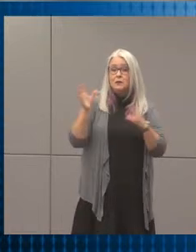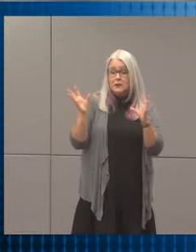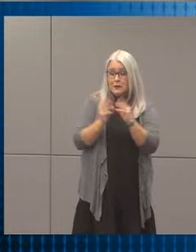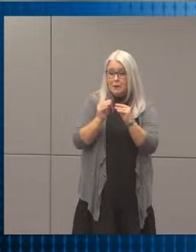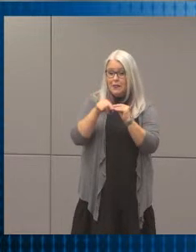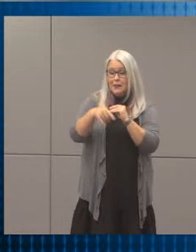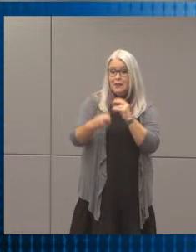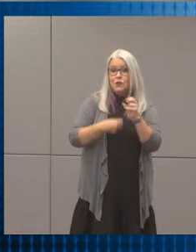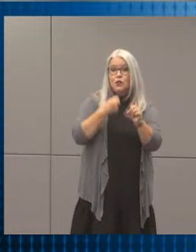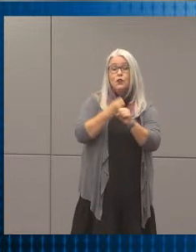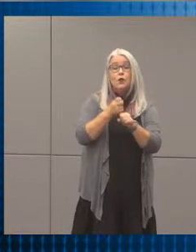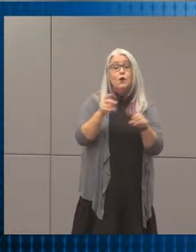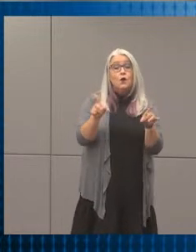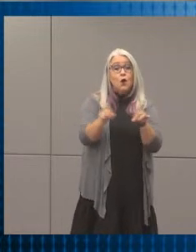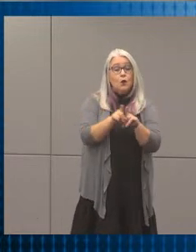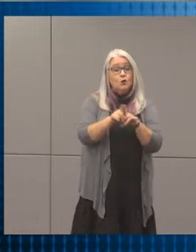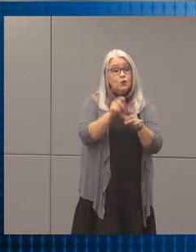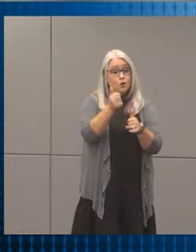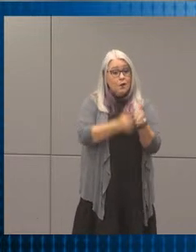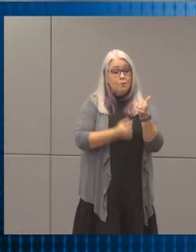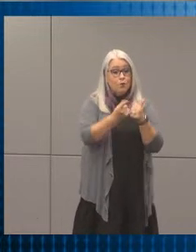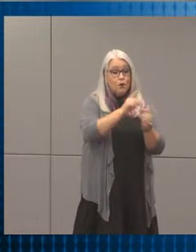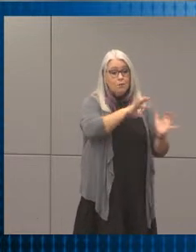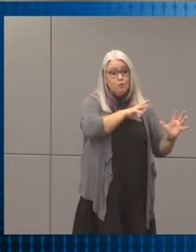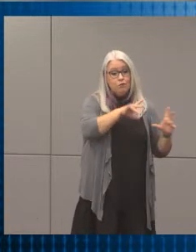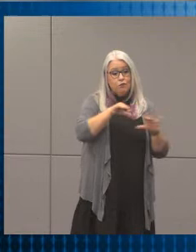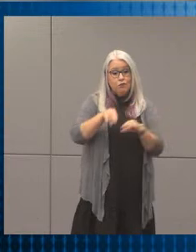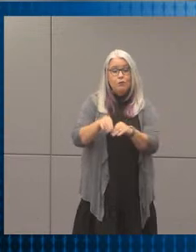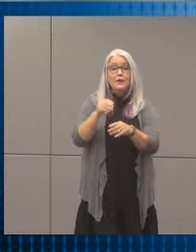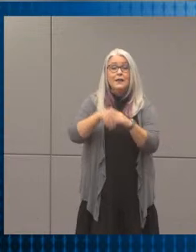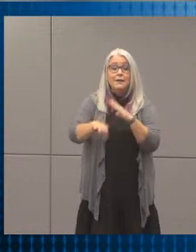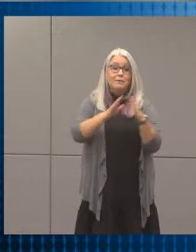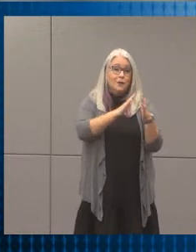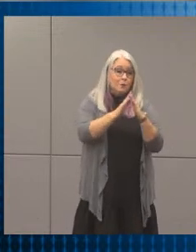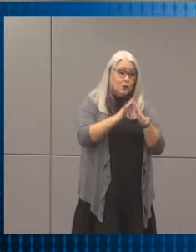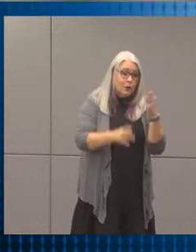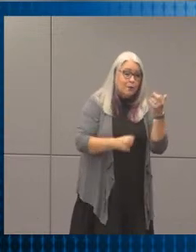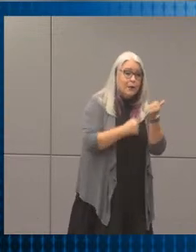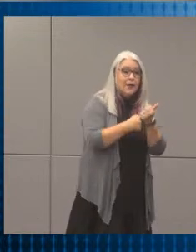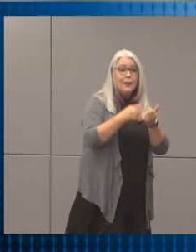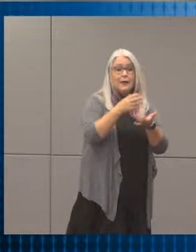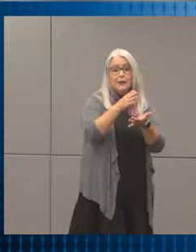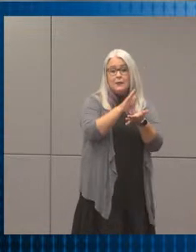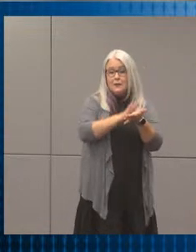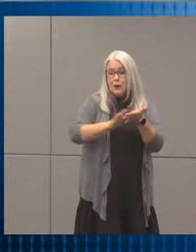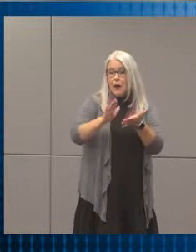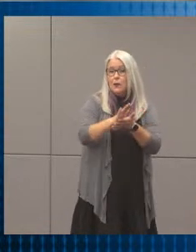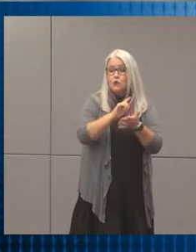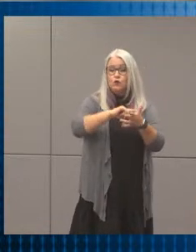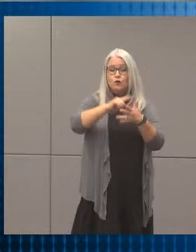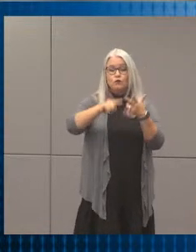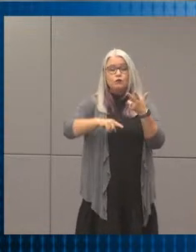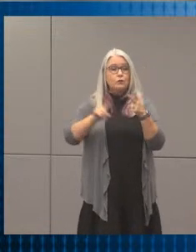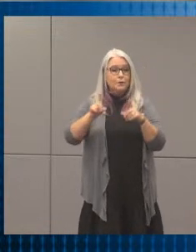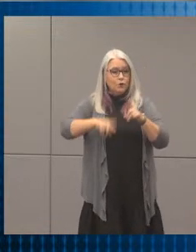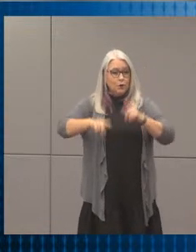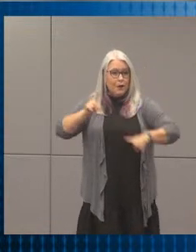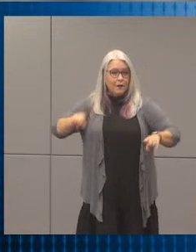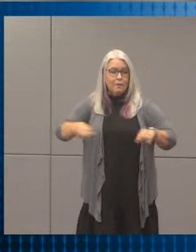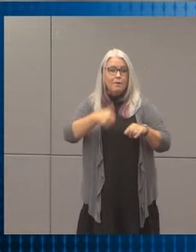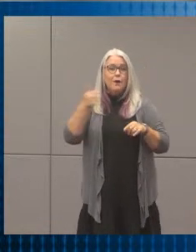who were in attendance also represented community-based organizations, community colleges, and a variety of organizations throughout the